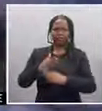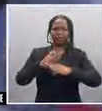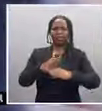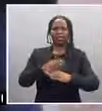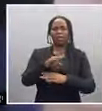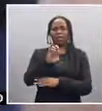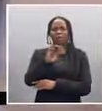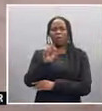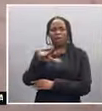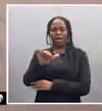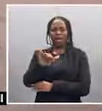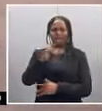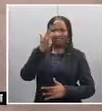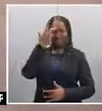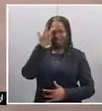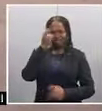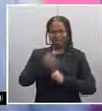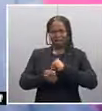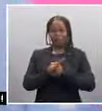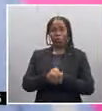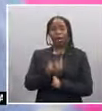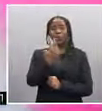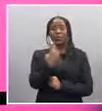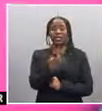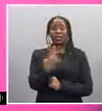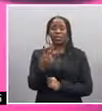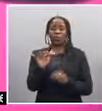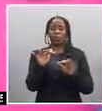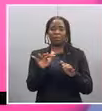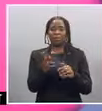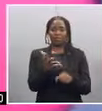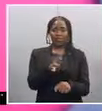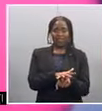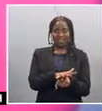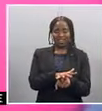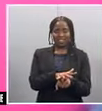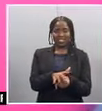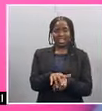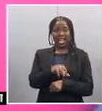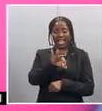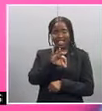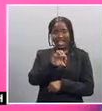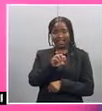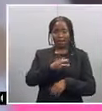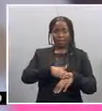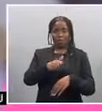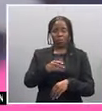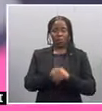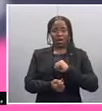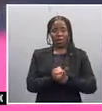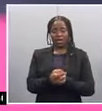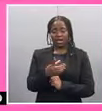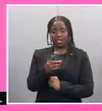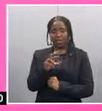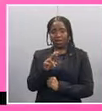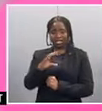latest Ebola outbreak. The virus has killed at least 22 people, infecting at least 30 more. The DRC government